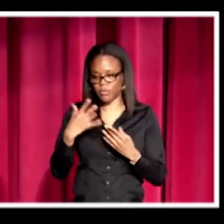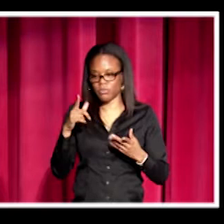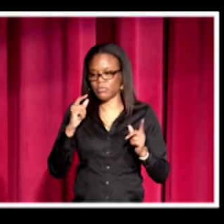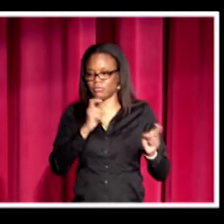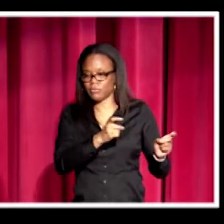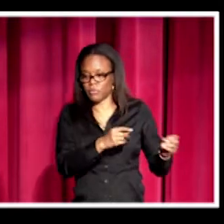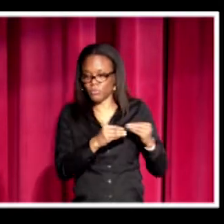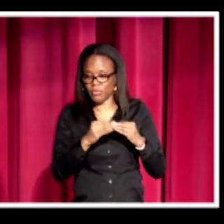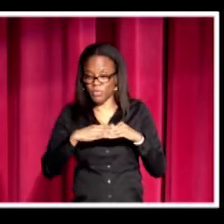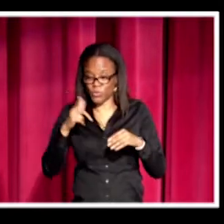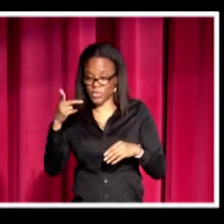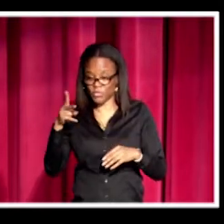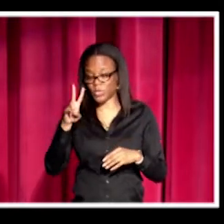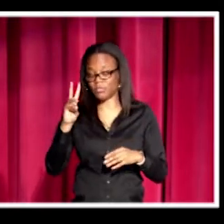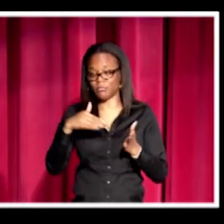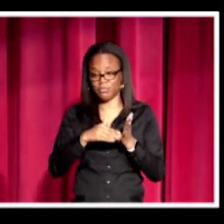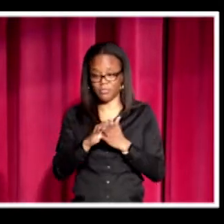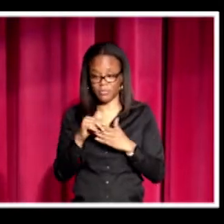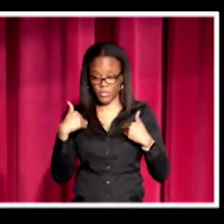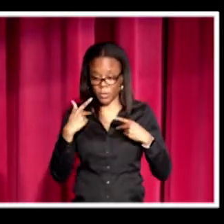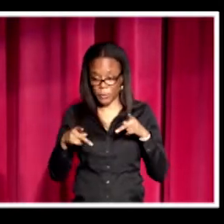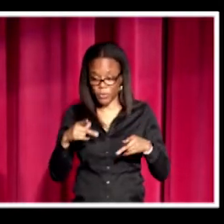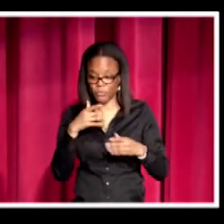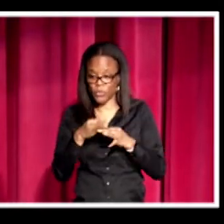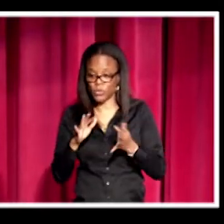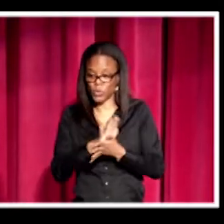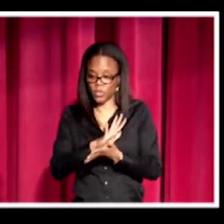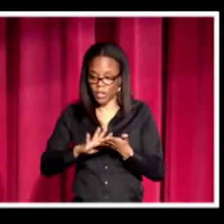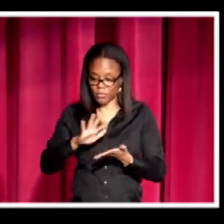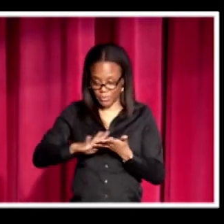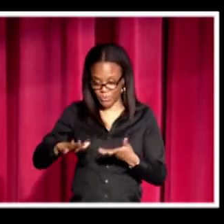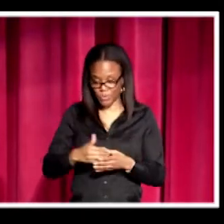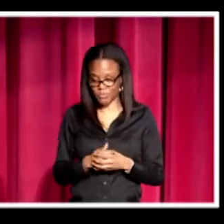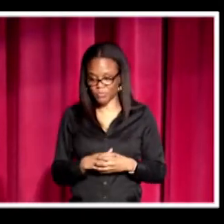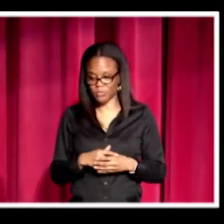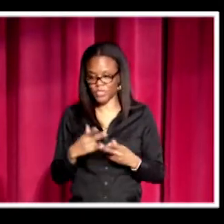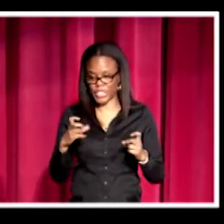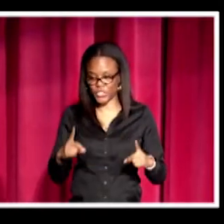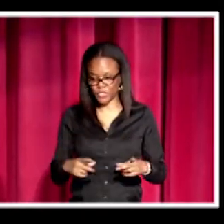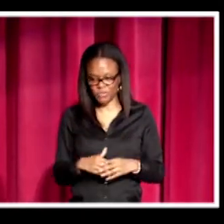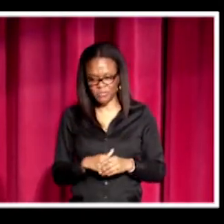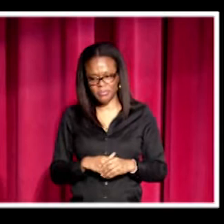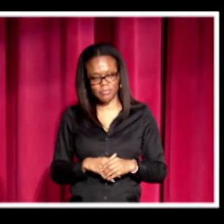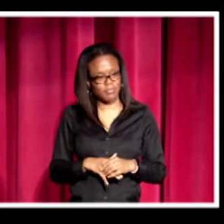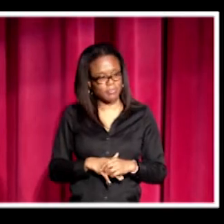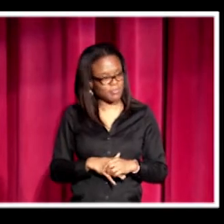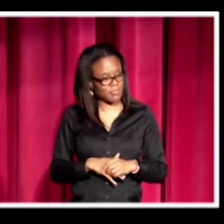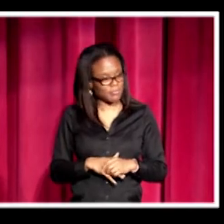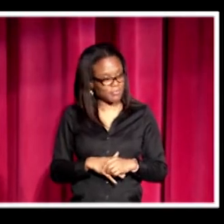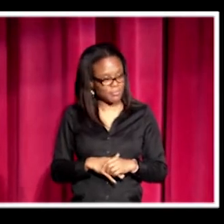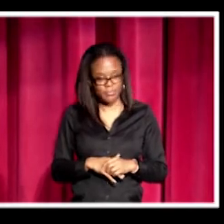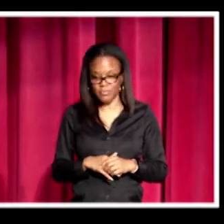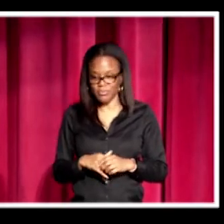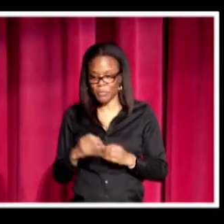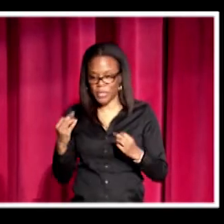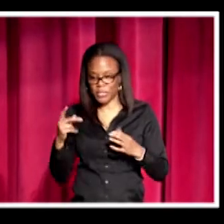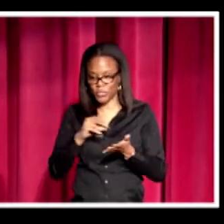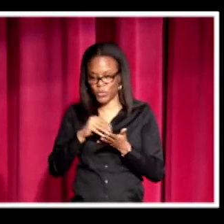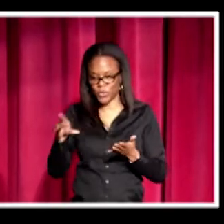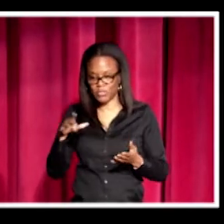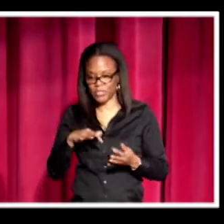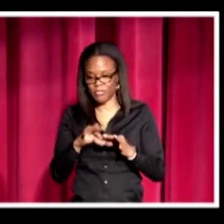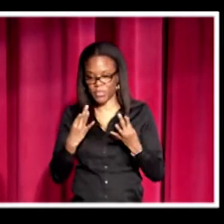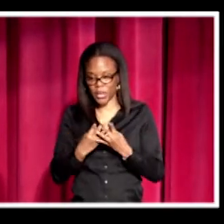26,000 young people the opportunity to pursue their dreams in the 10 college. For many students and their